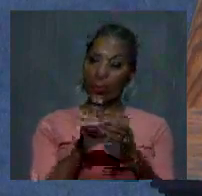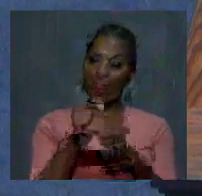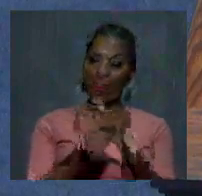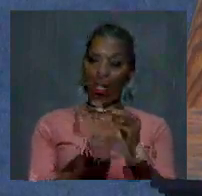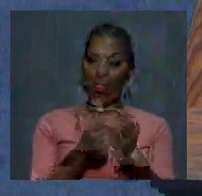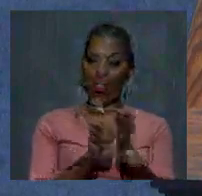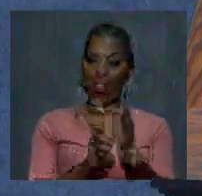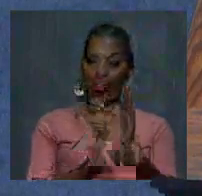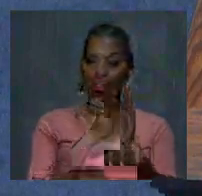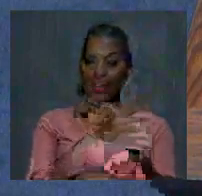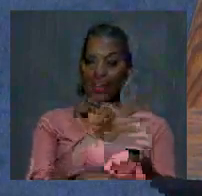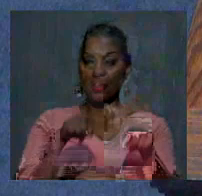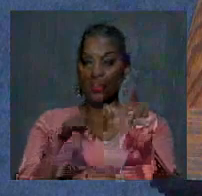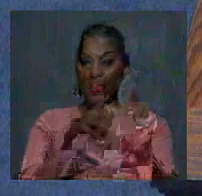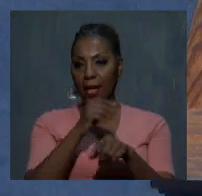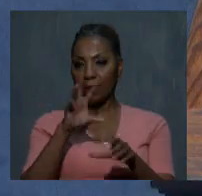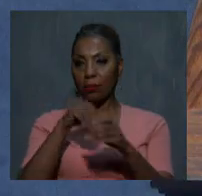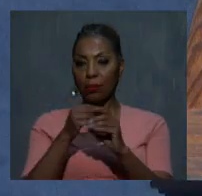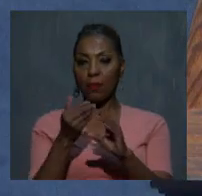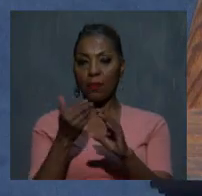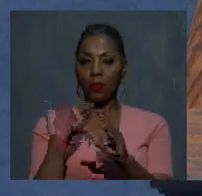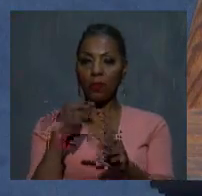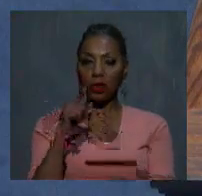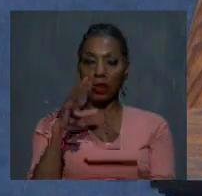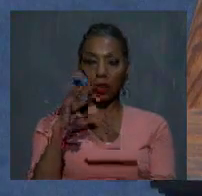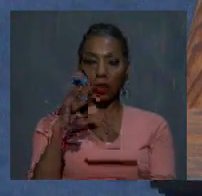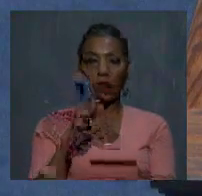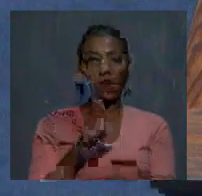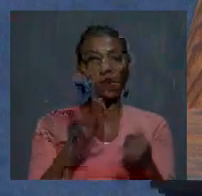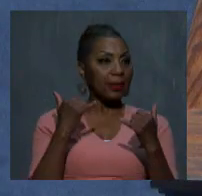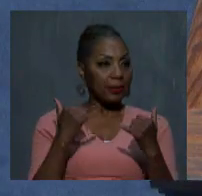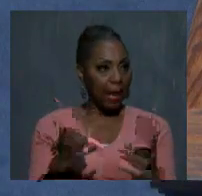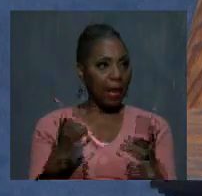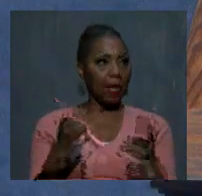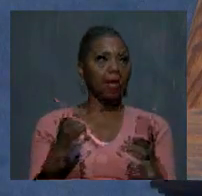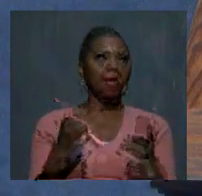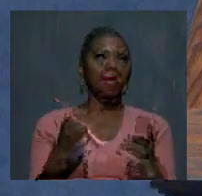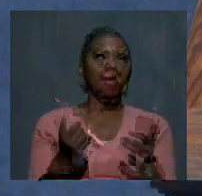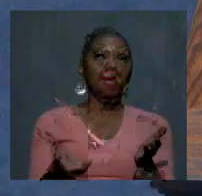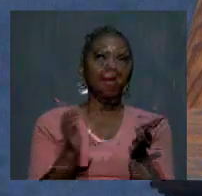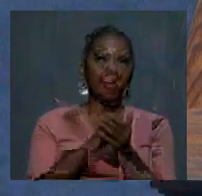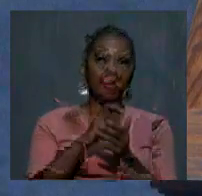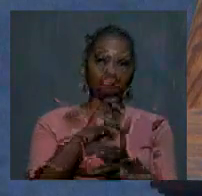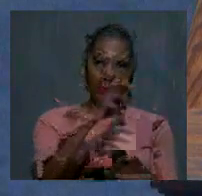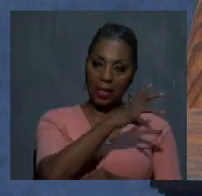economic development and diversity before she had to leave. Back to transportation.